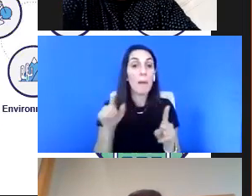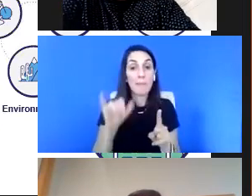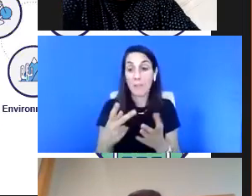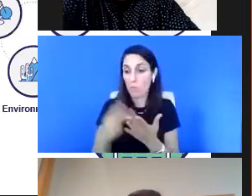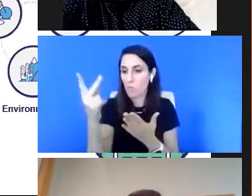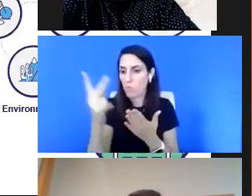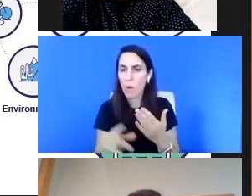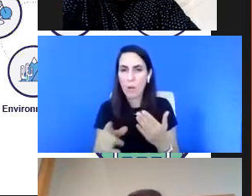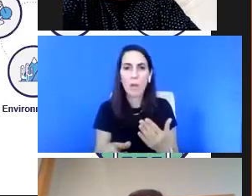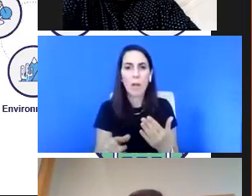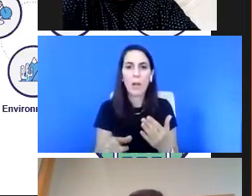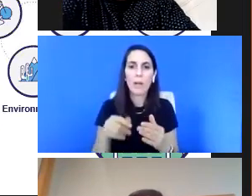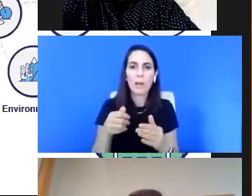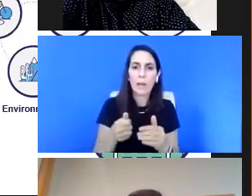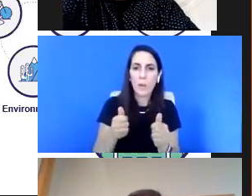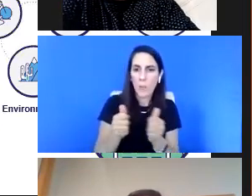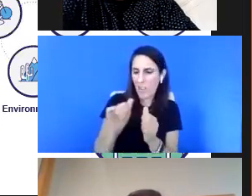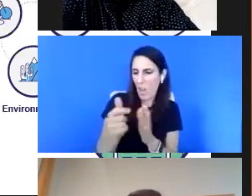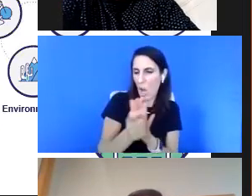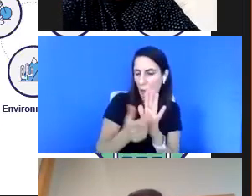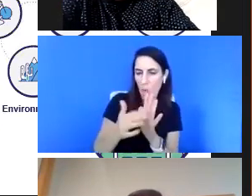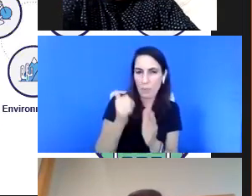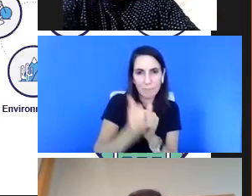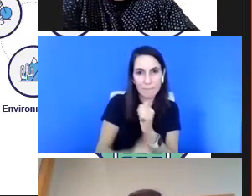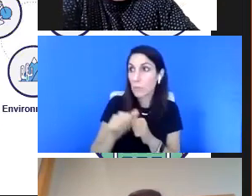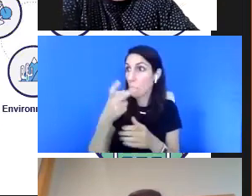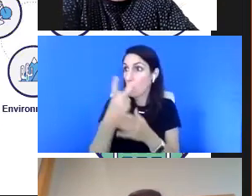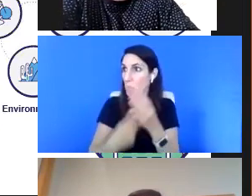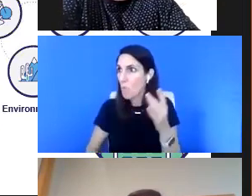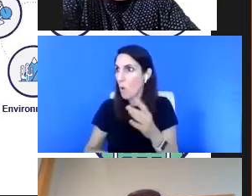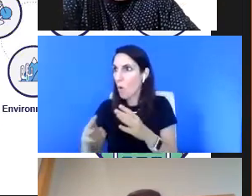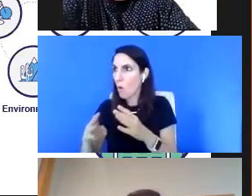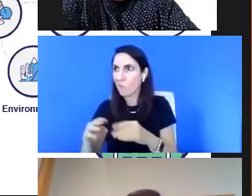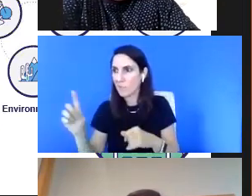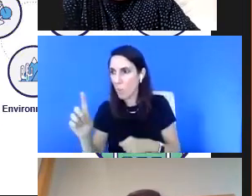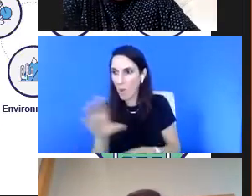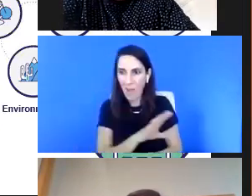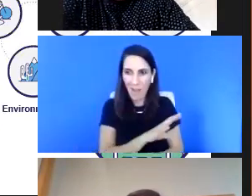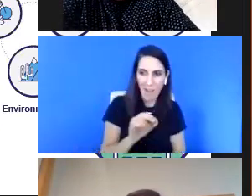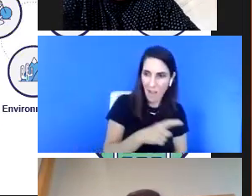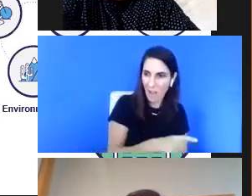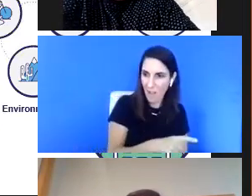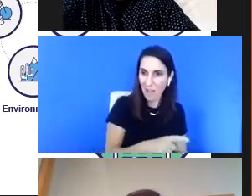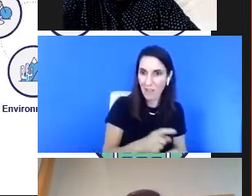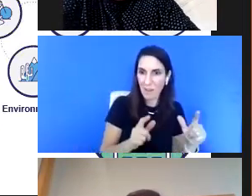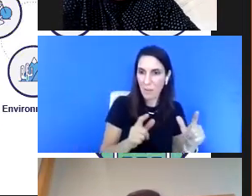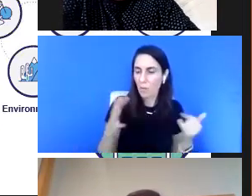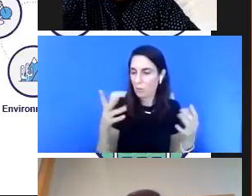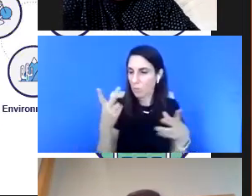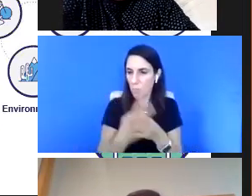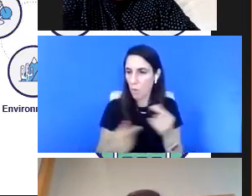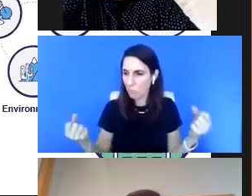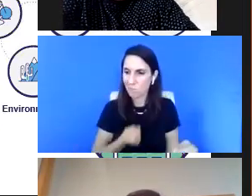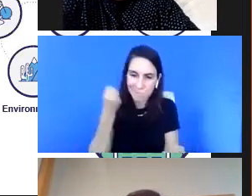program and a law that was passed that really had bipartisan support, which is a rare thing in Washington these days. So everyone